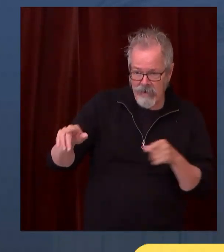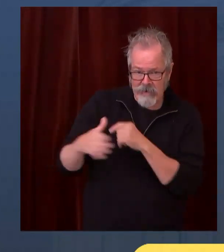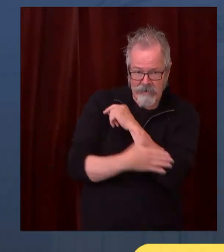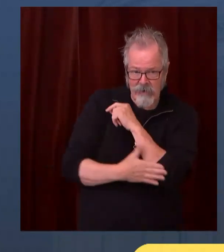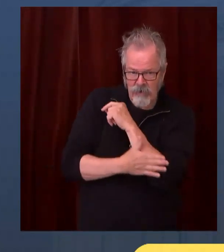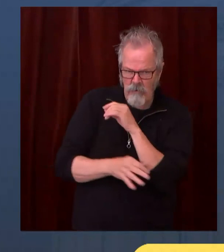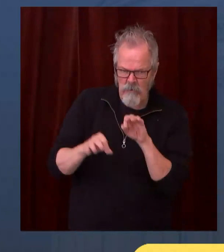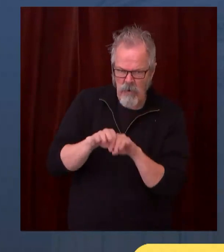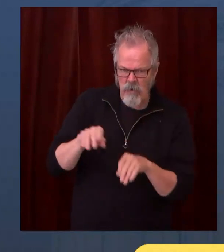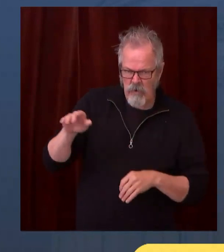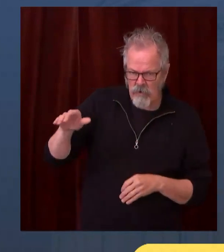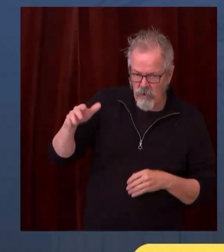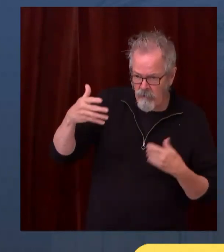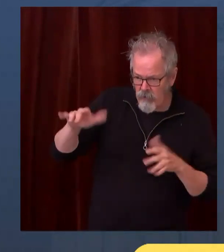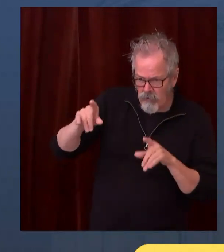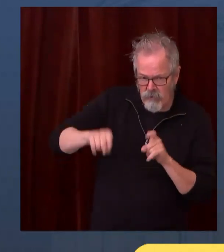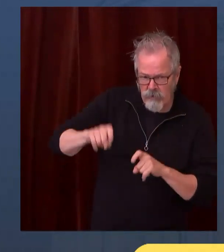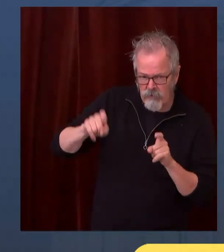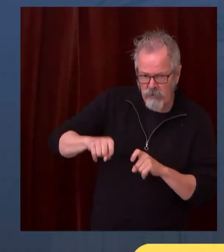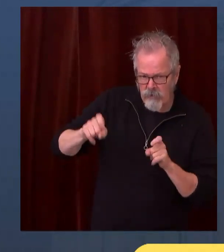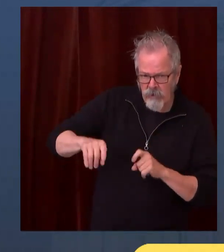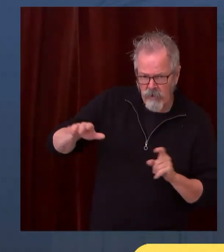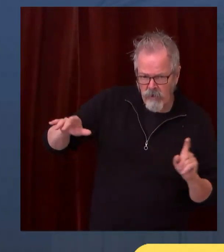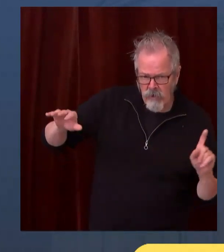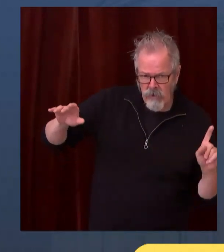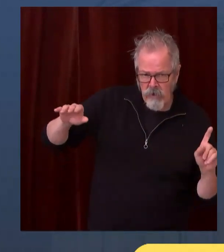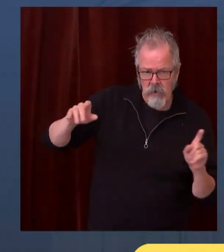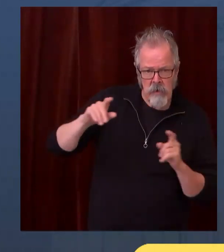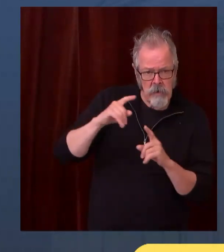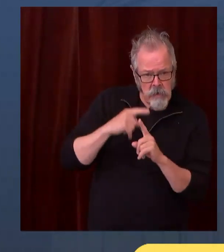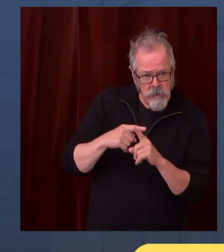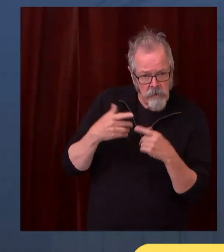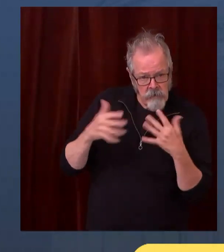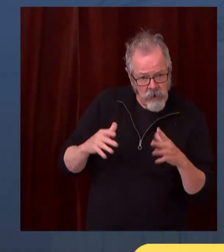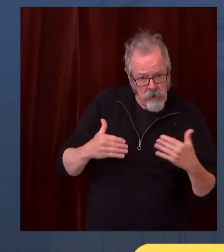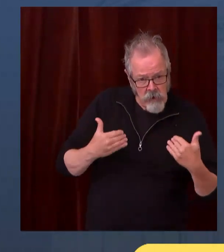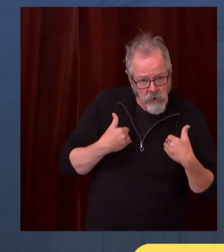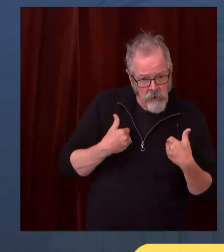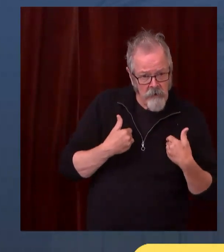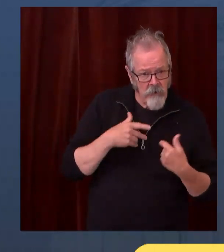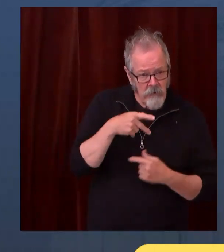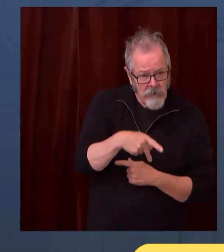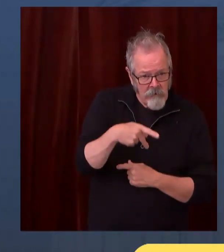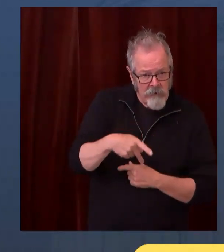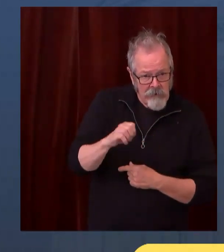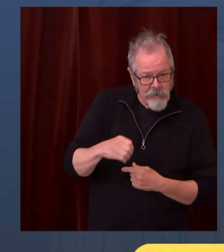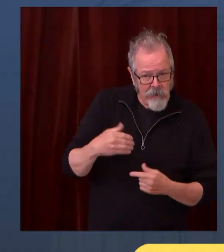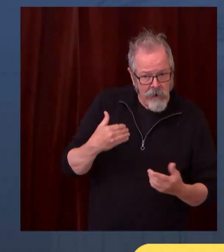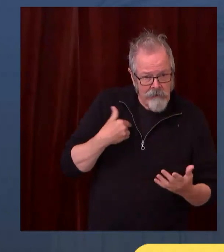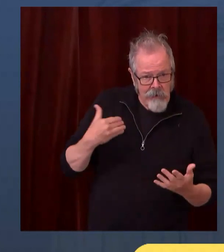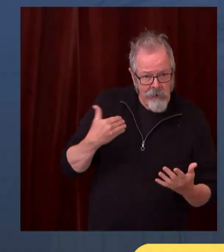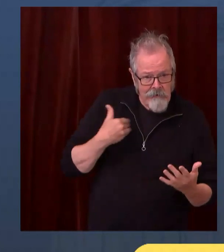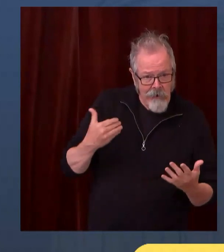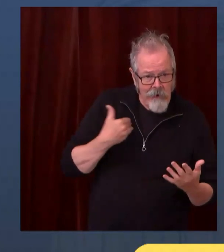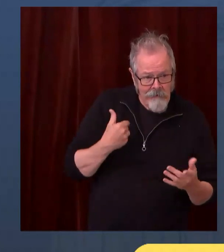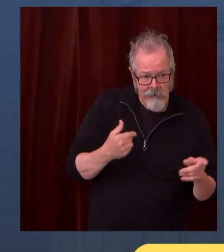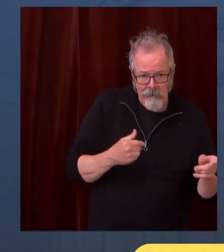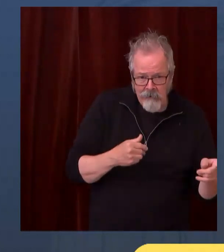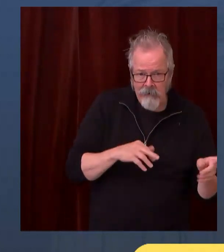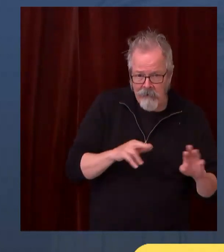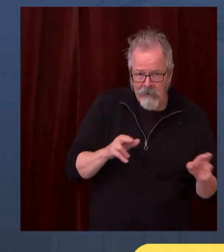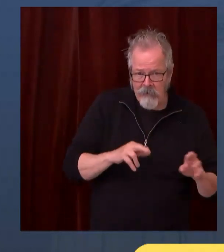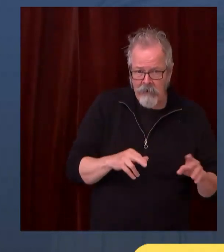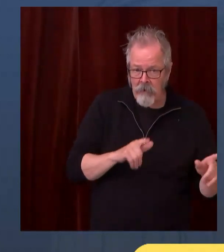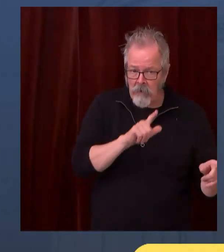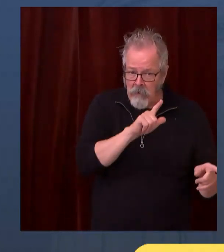for all residents and staff? And you have to go 28 days without a positive test in the facility. And